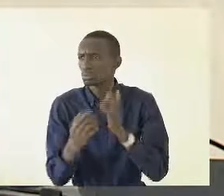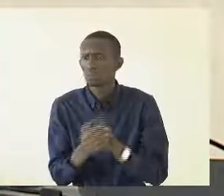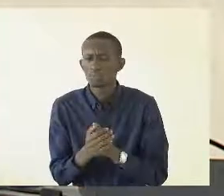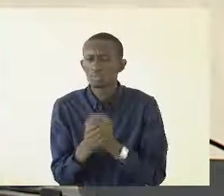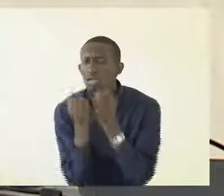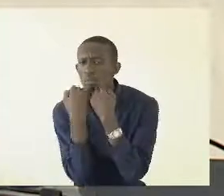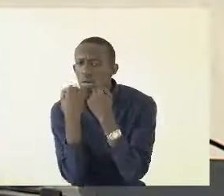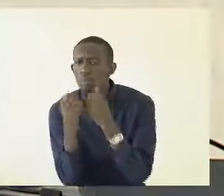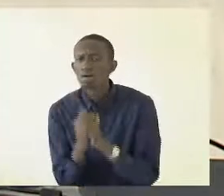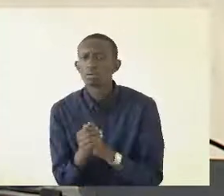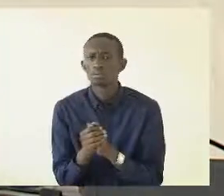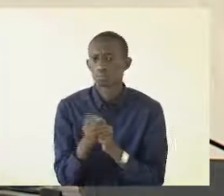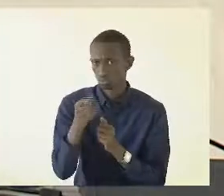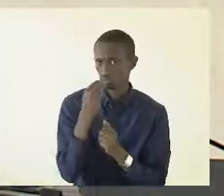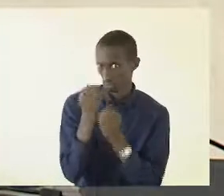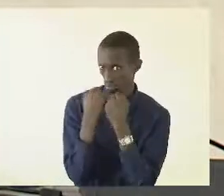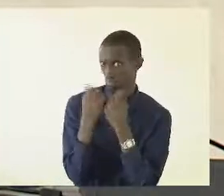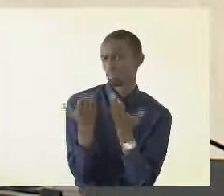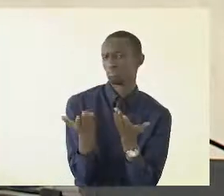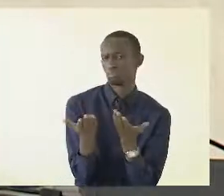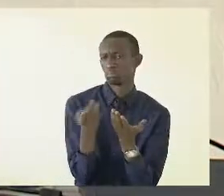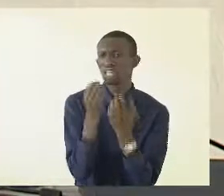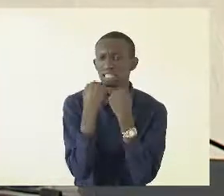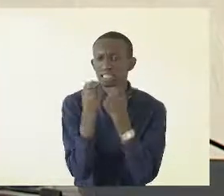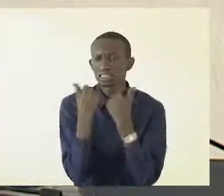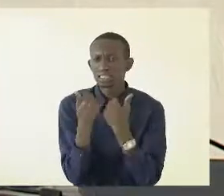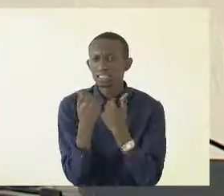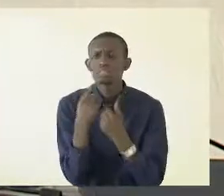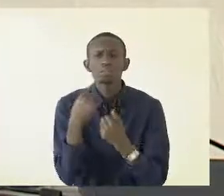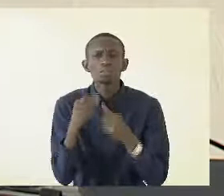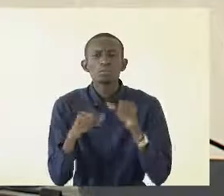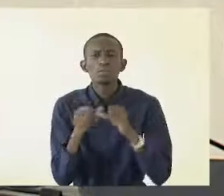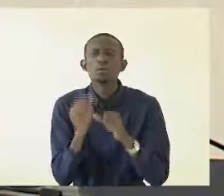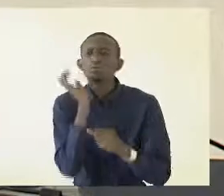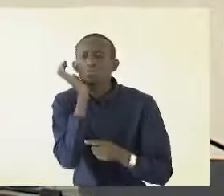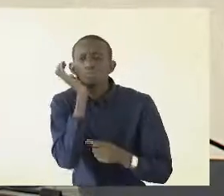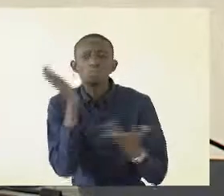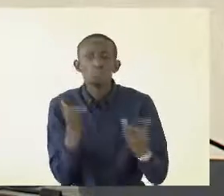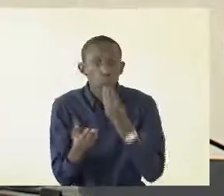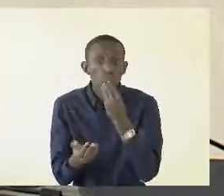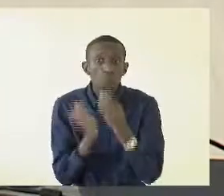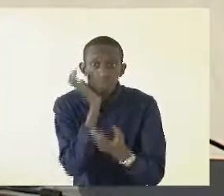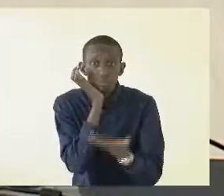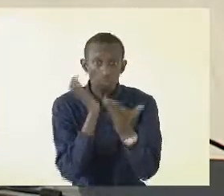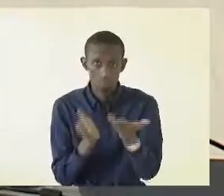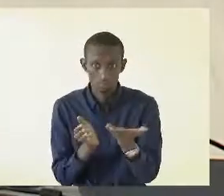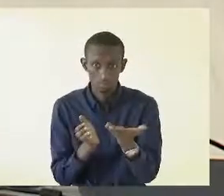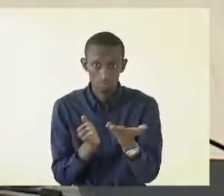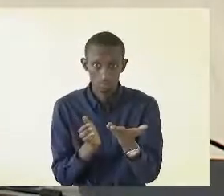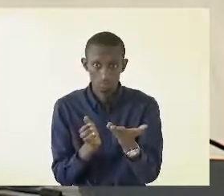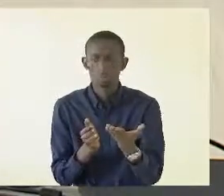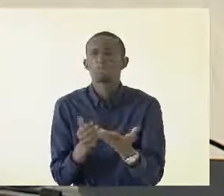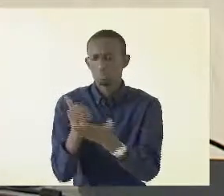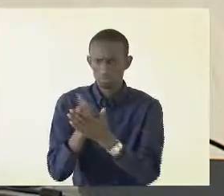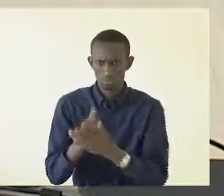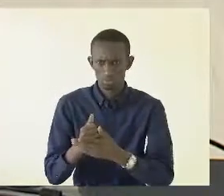maize, which is very important. We have talked about beans. You eat beans as the good source of